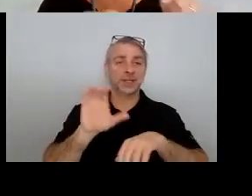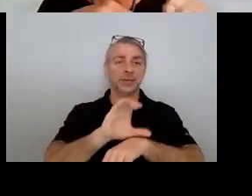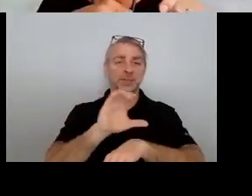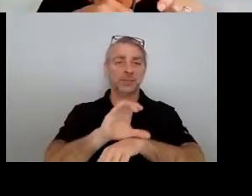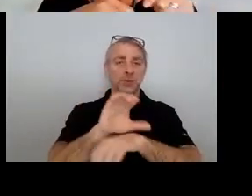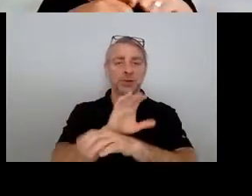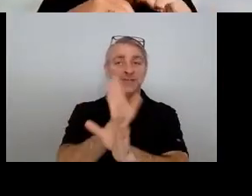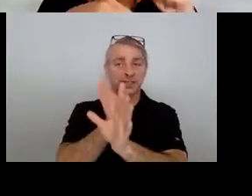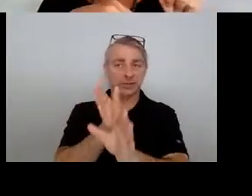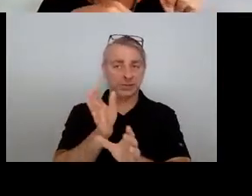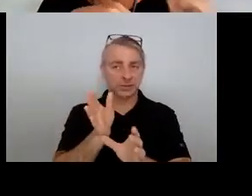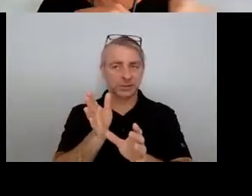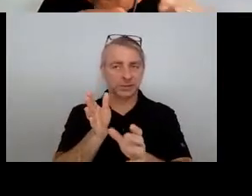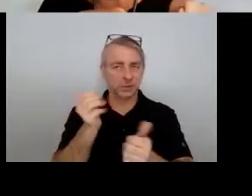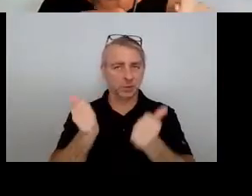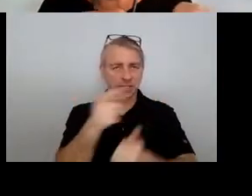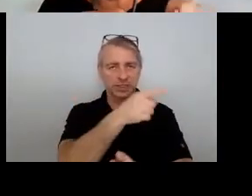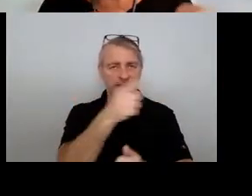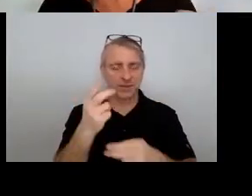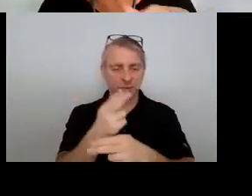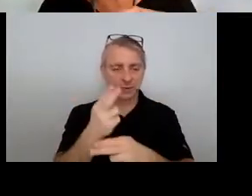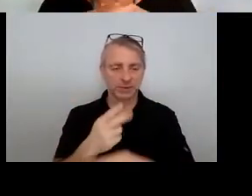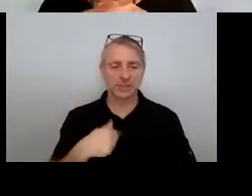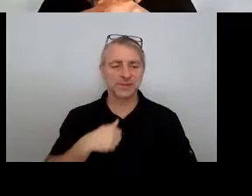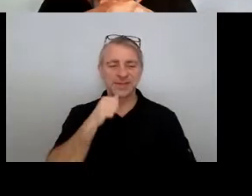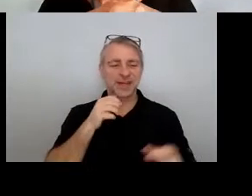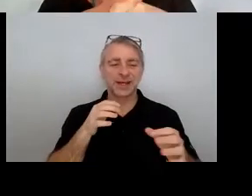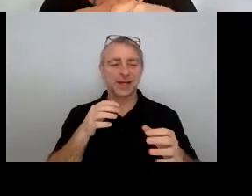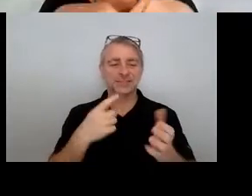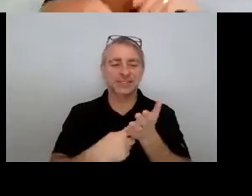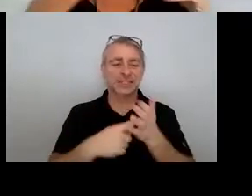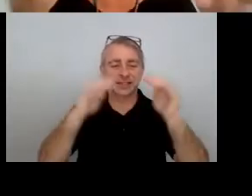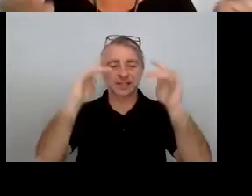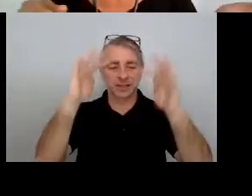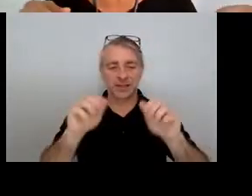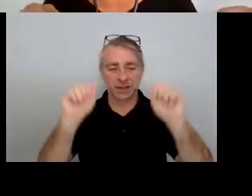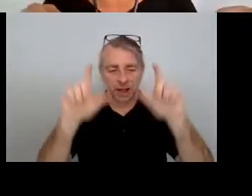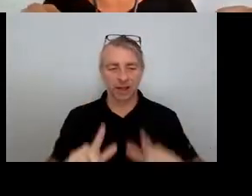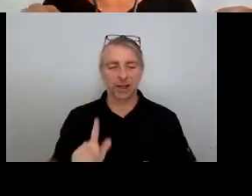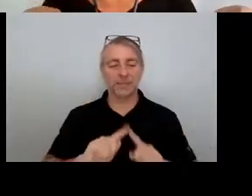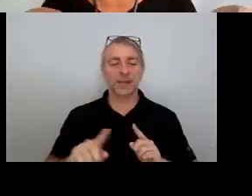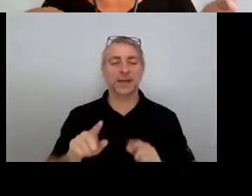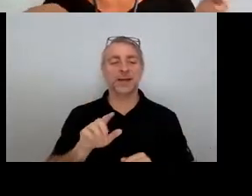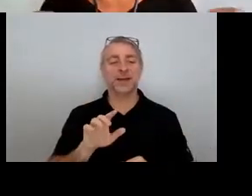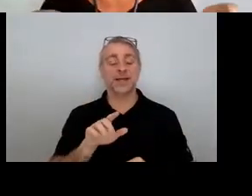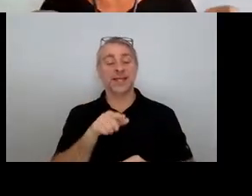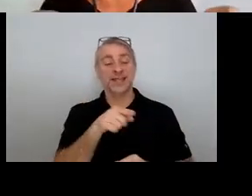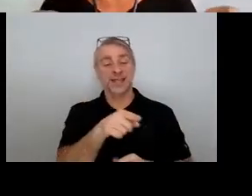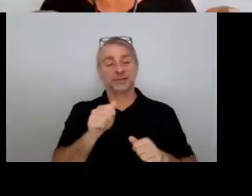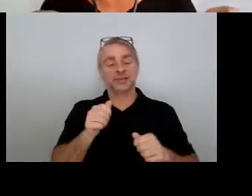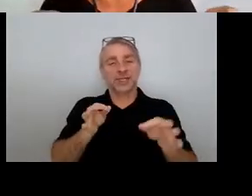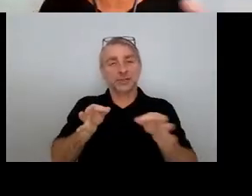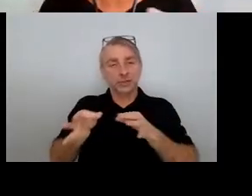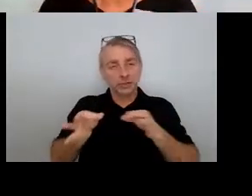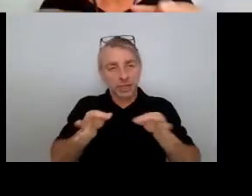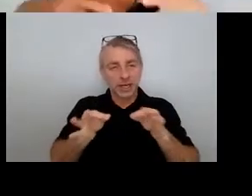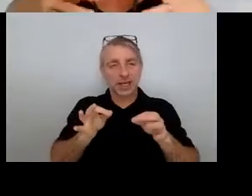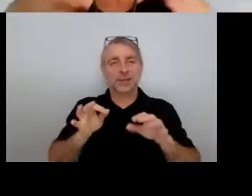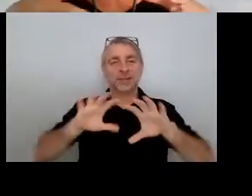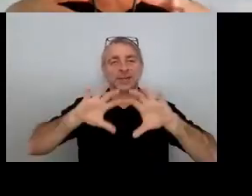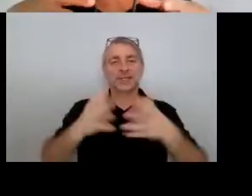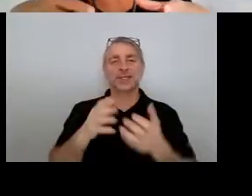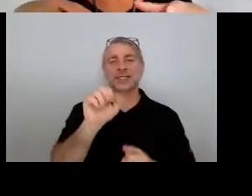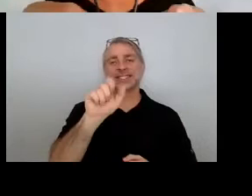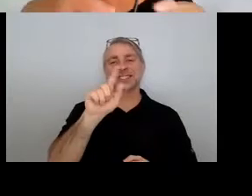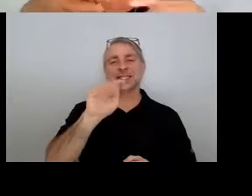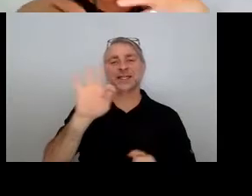see that, these things that are coded in that study were both to describe the sets of studies that are available in this topic, but also